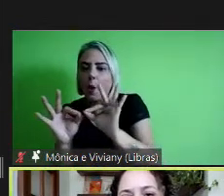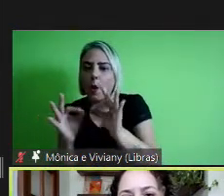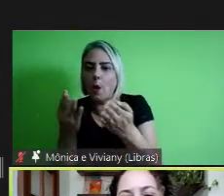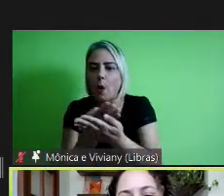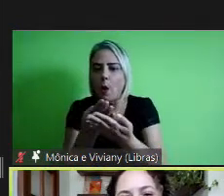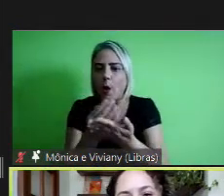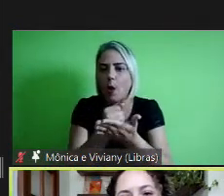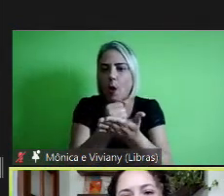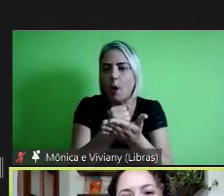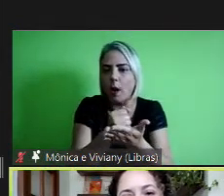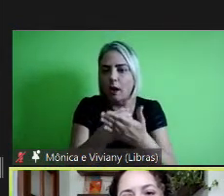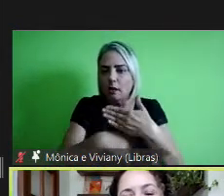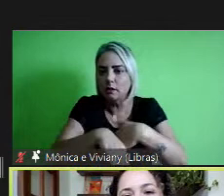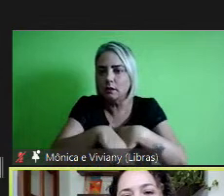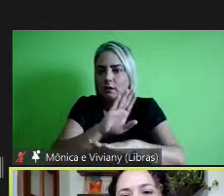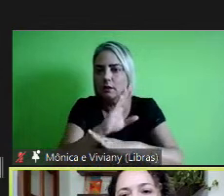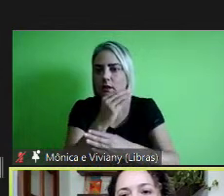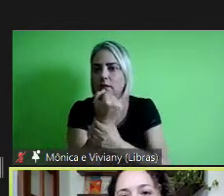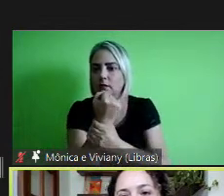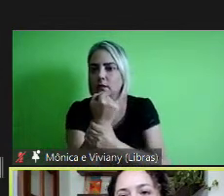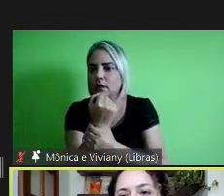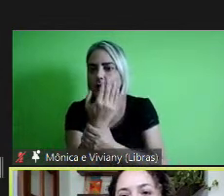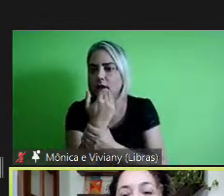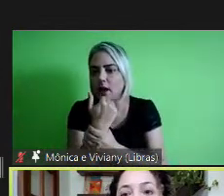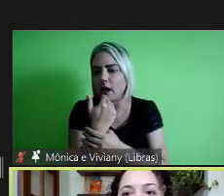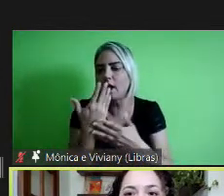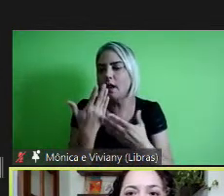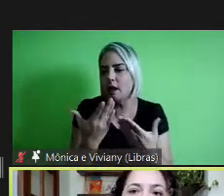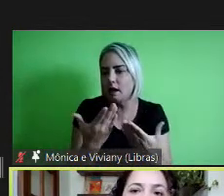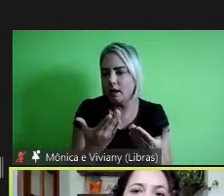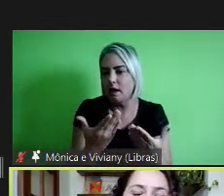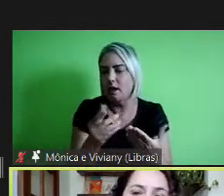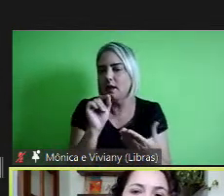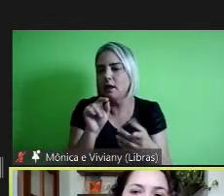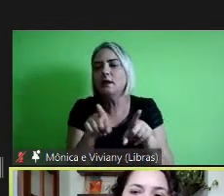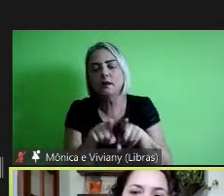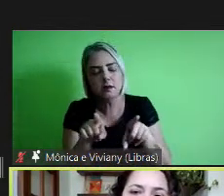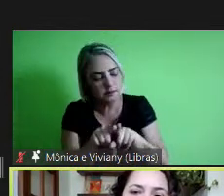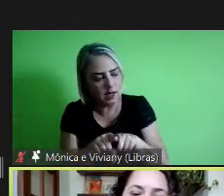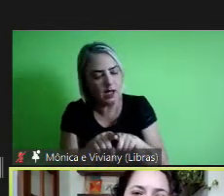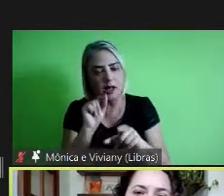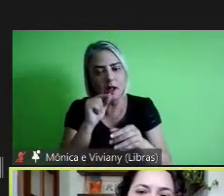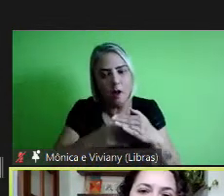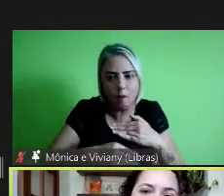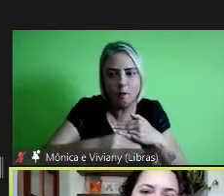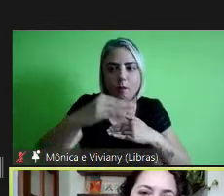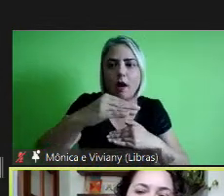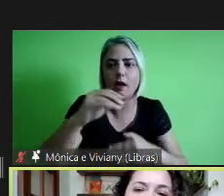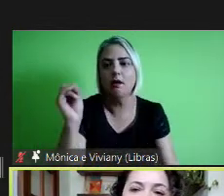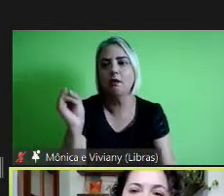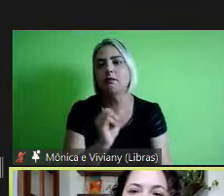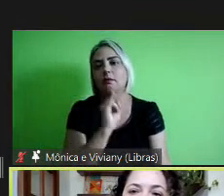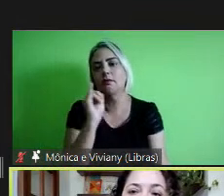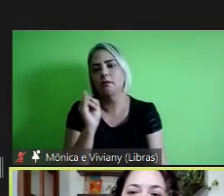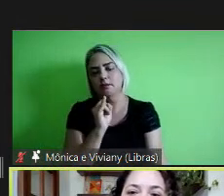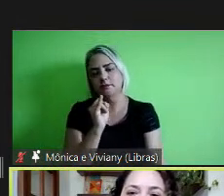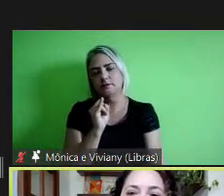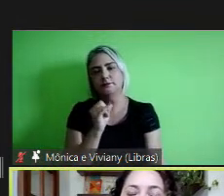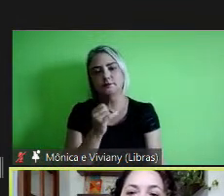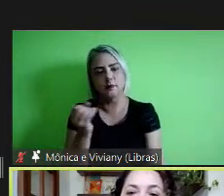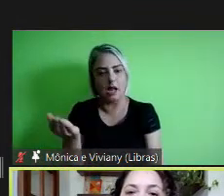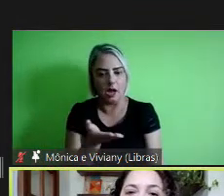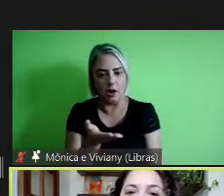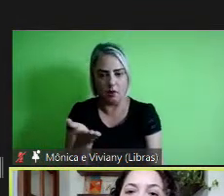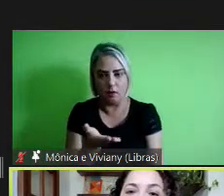practices and the organization of network for nutritional support network in these territories is also an